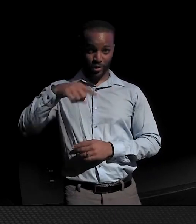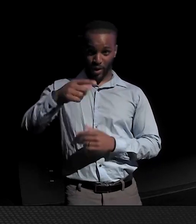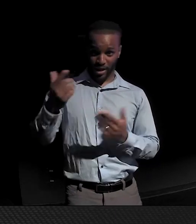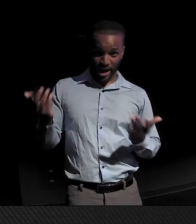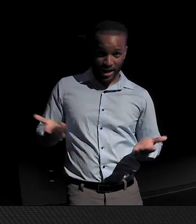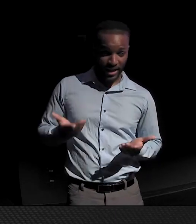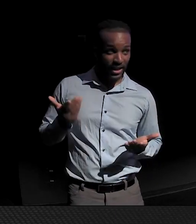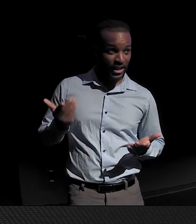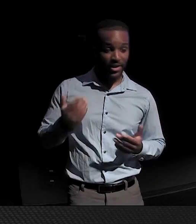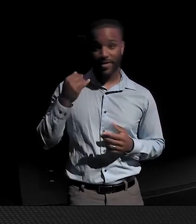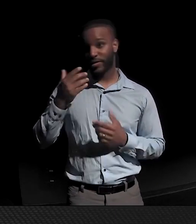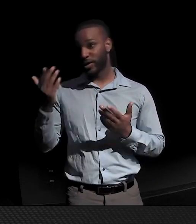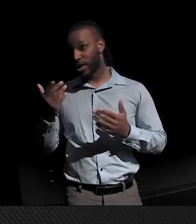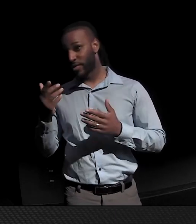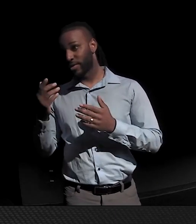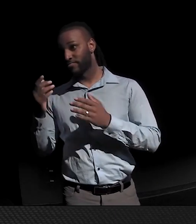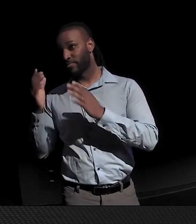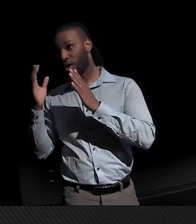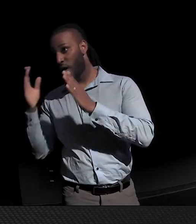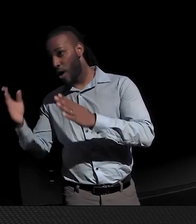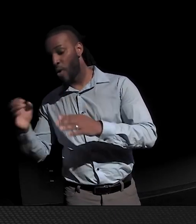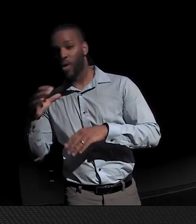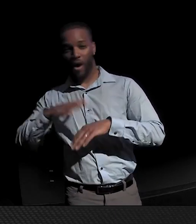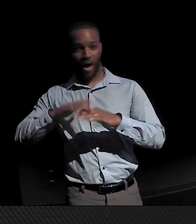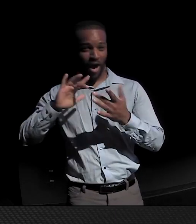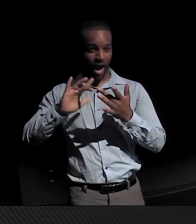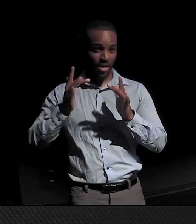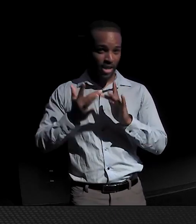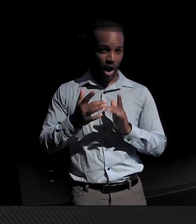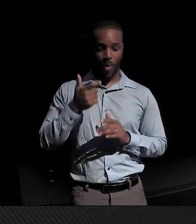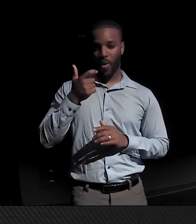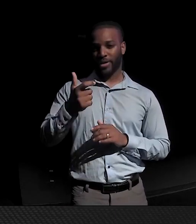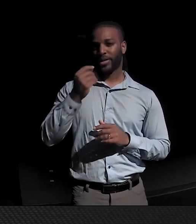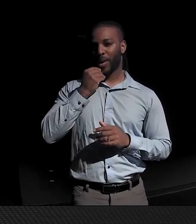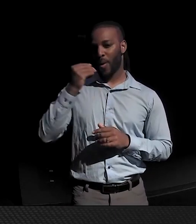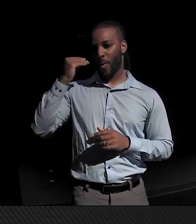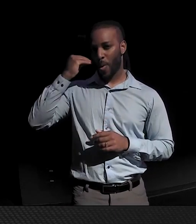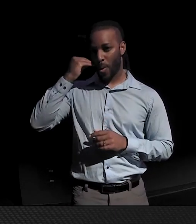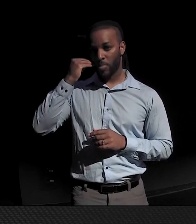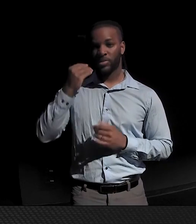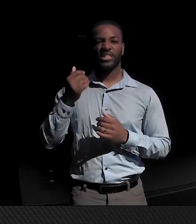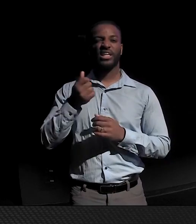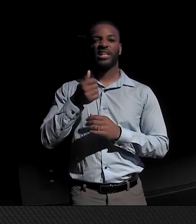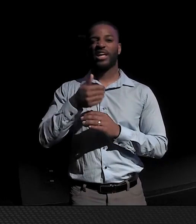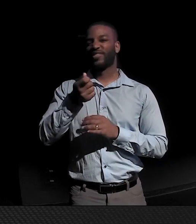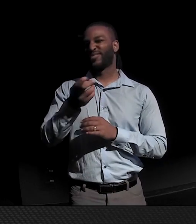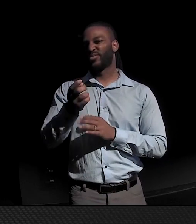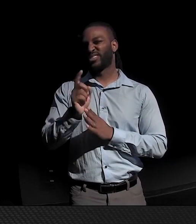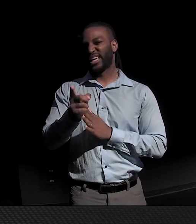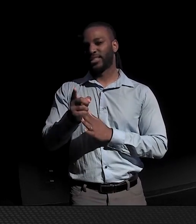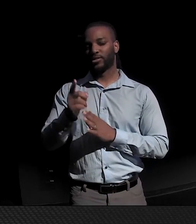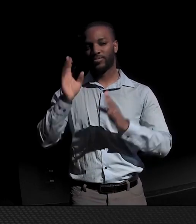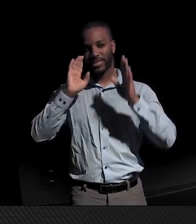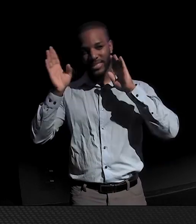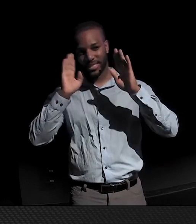here, whether you're here in the hall or online watching at home. Take the next couple of seconds to